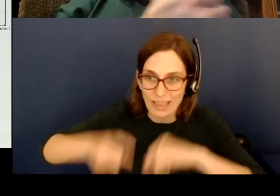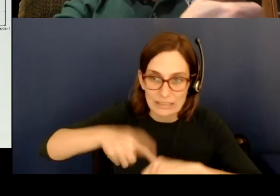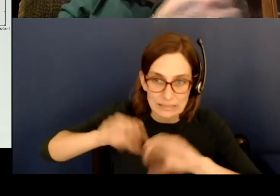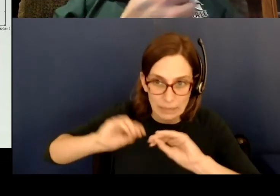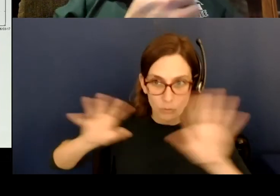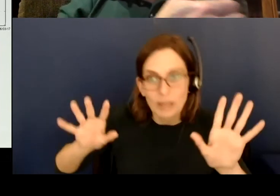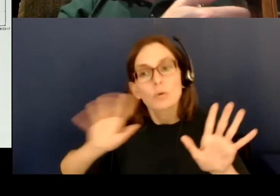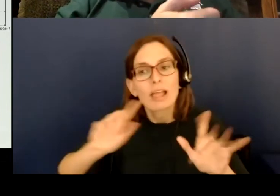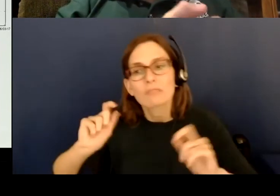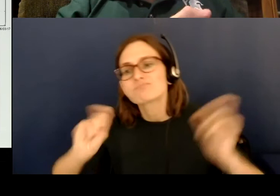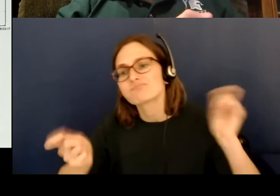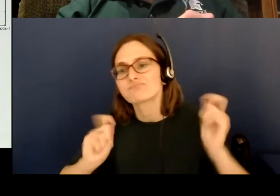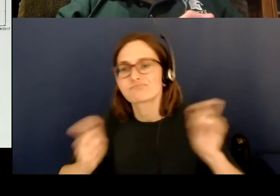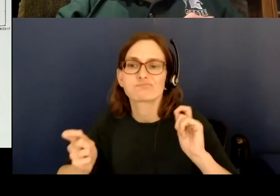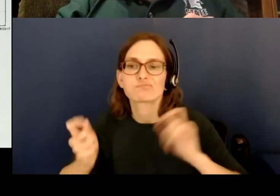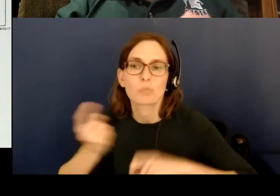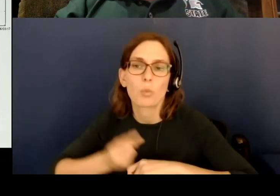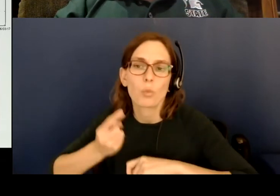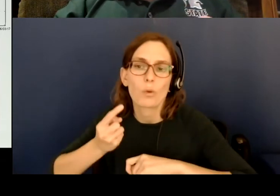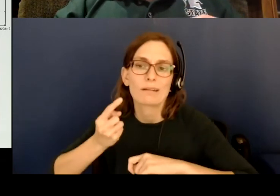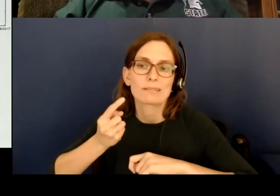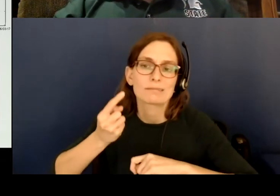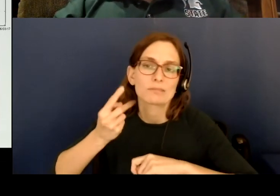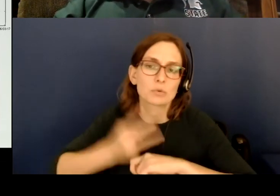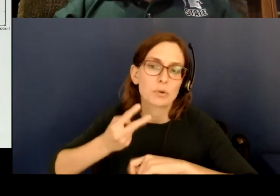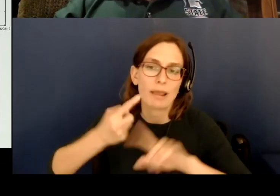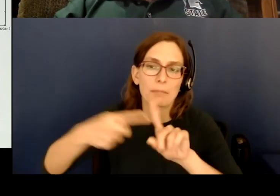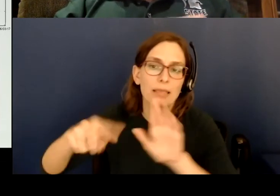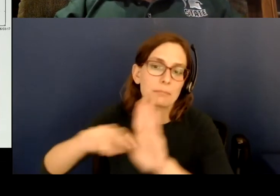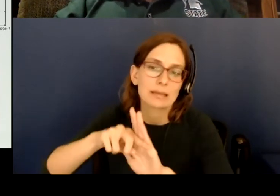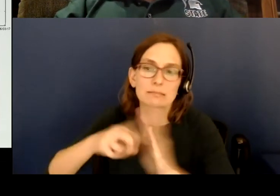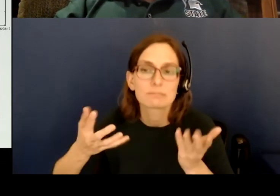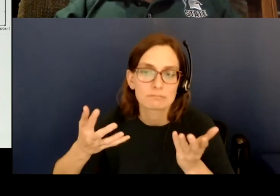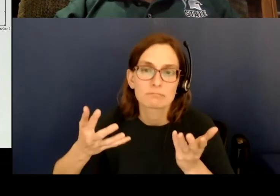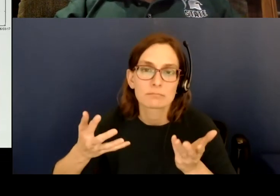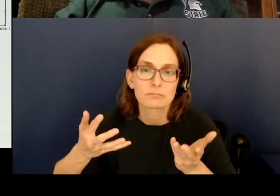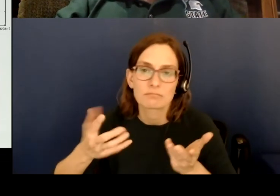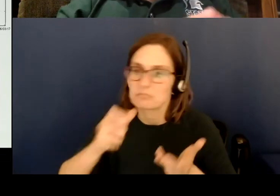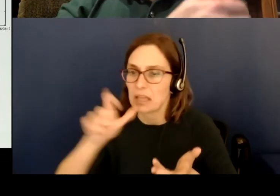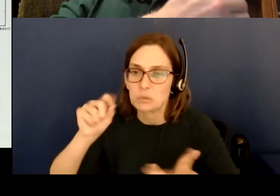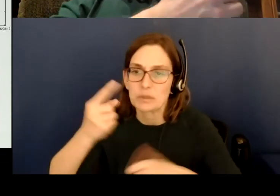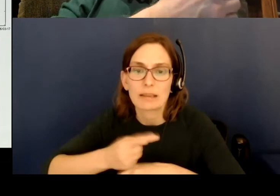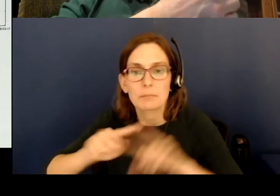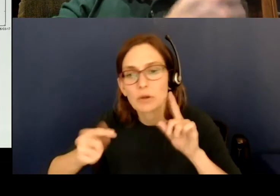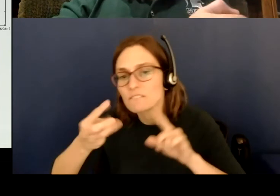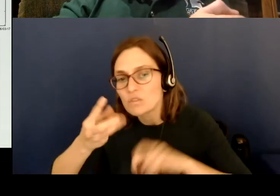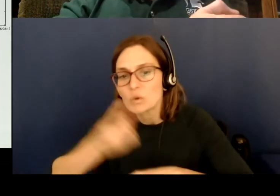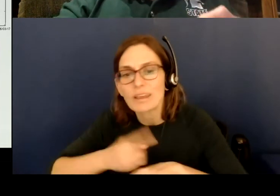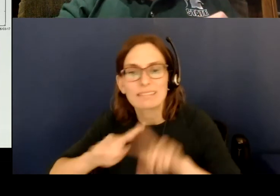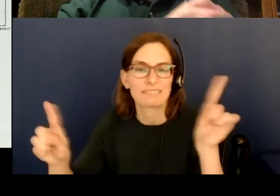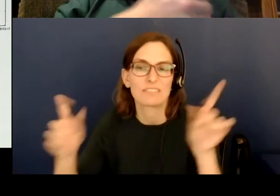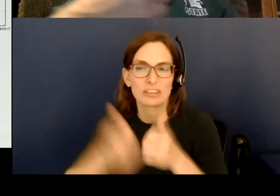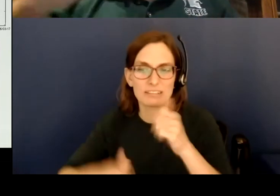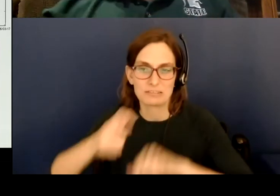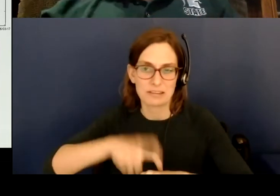it varies by a day or two, not by 20 days, but it varies by a few days each time. But you can just go